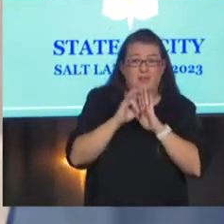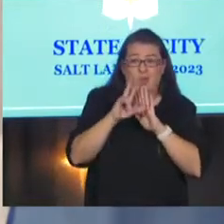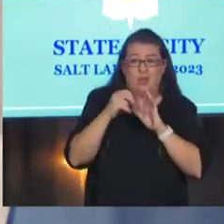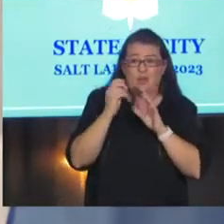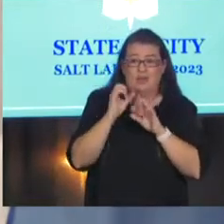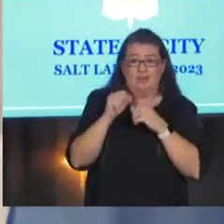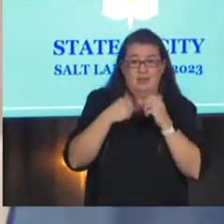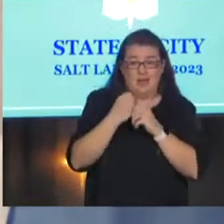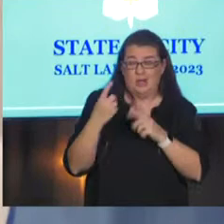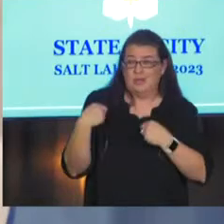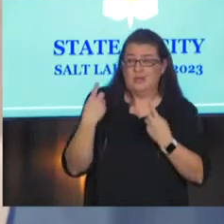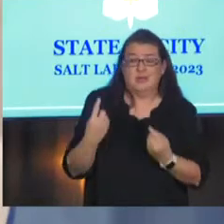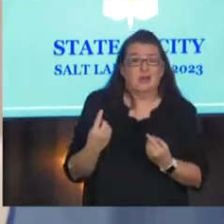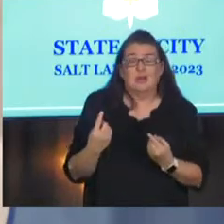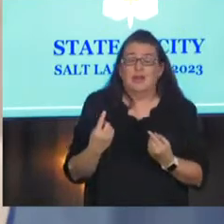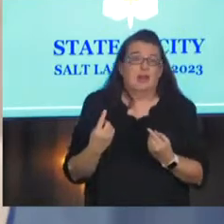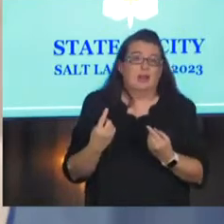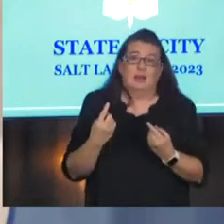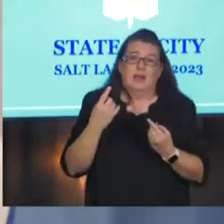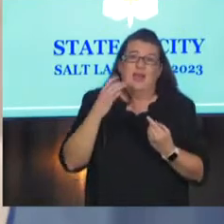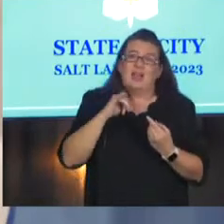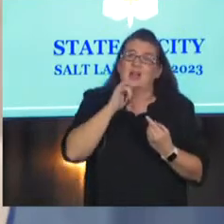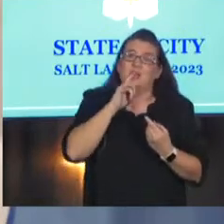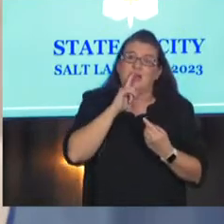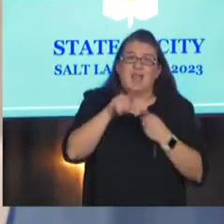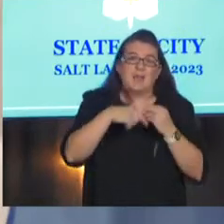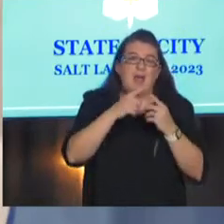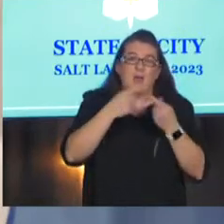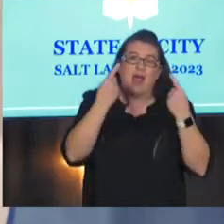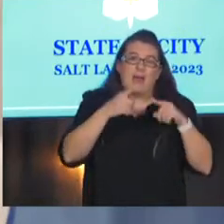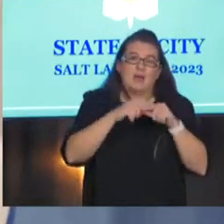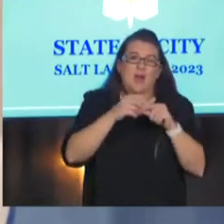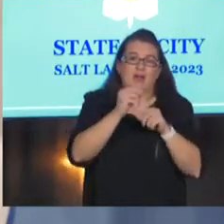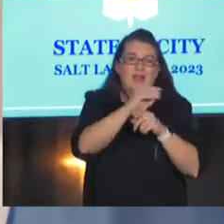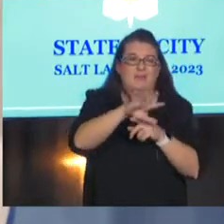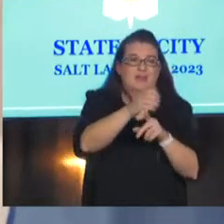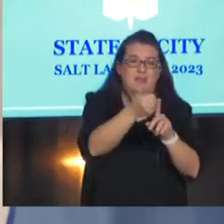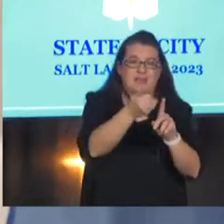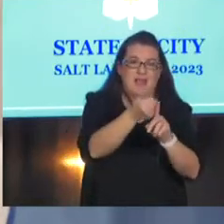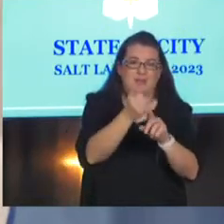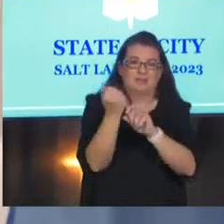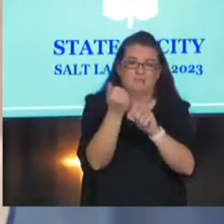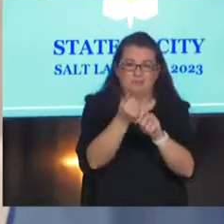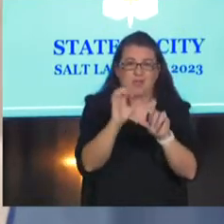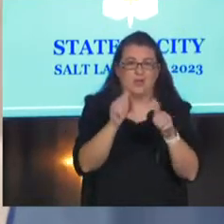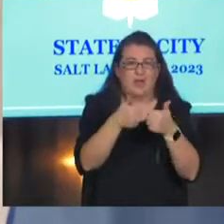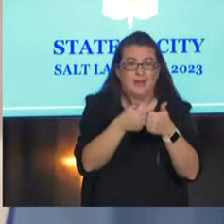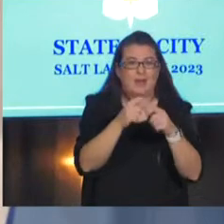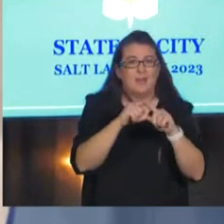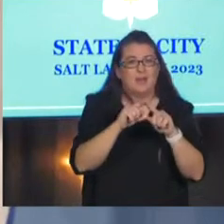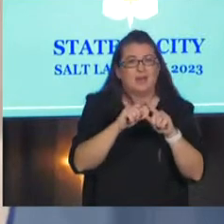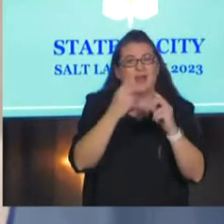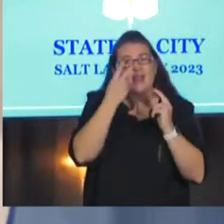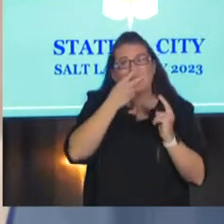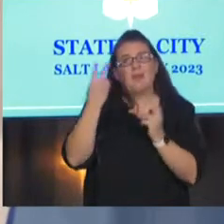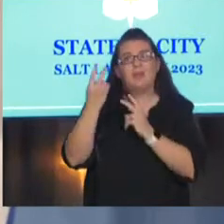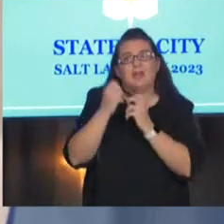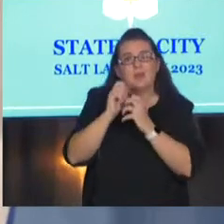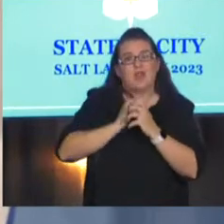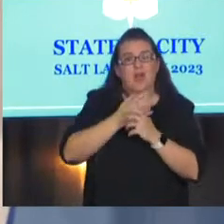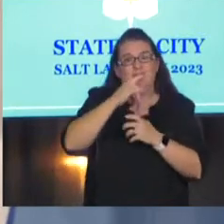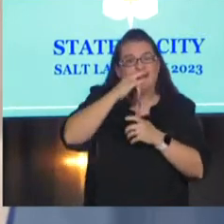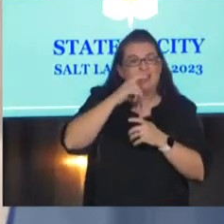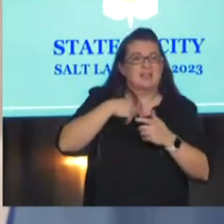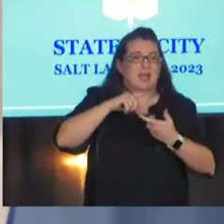years hasn't been so much about what happened on the field, but about the memories that we made in the stands with our kids, with